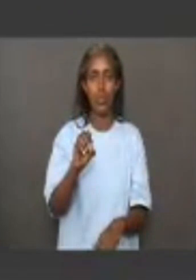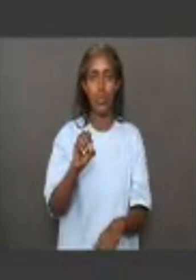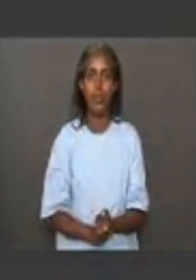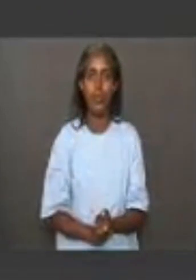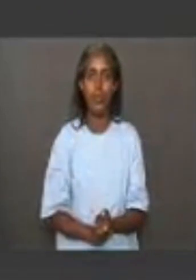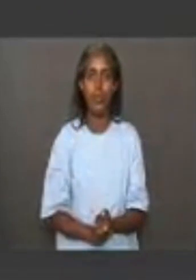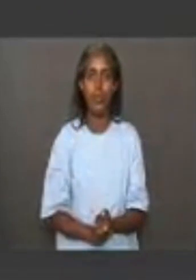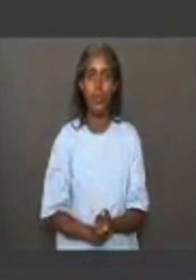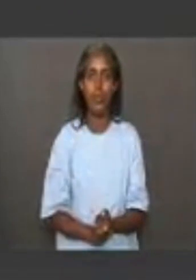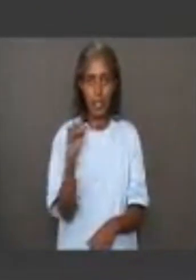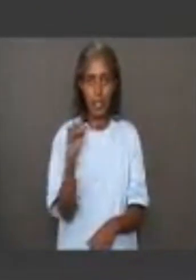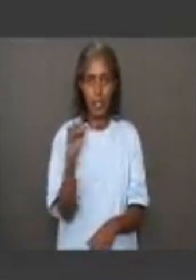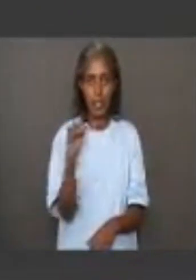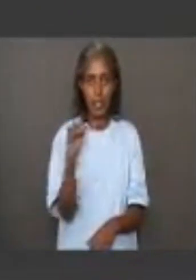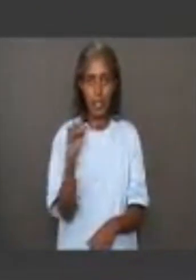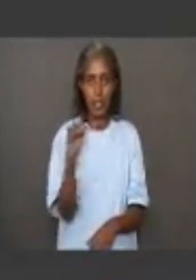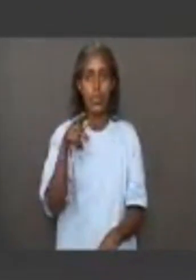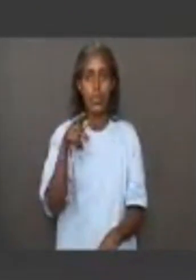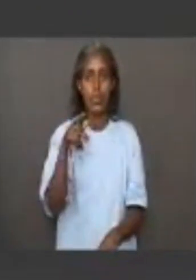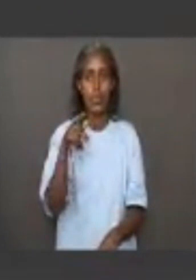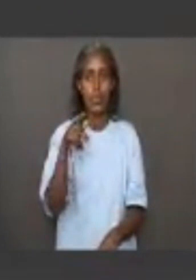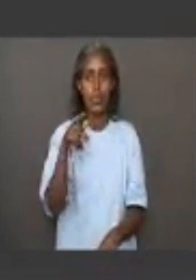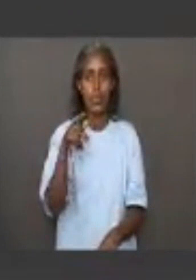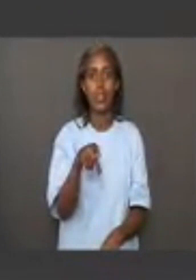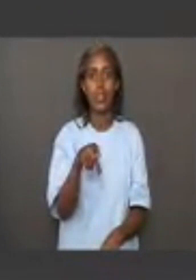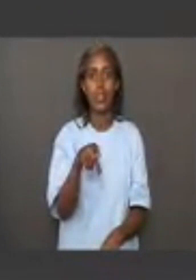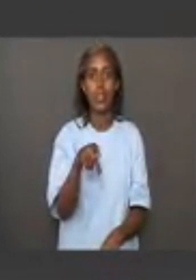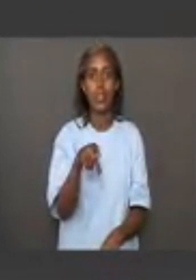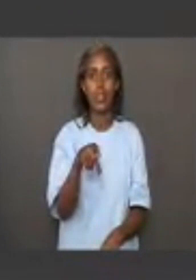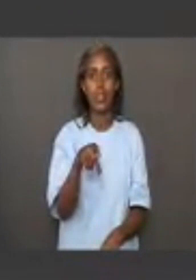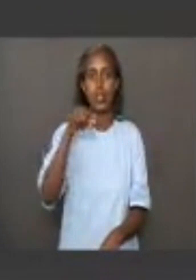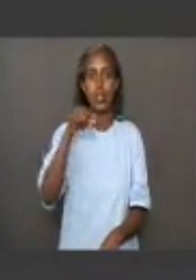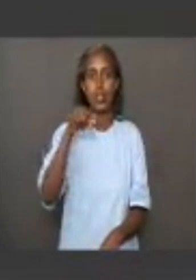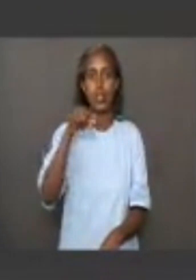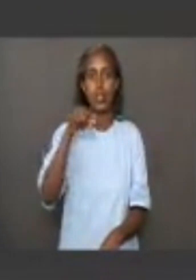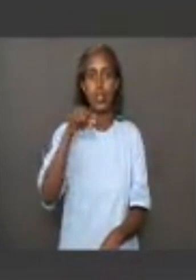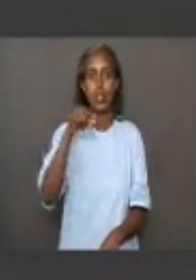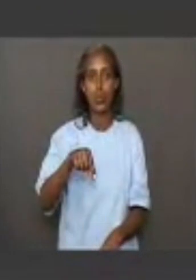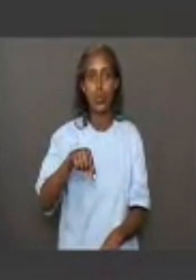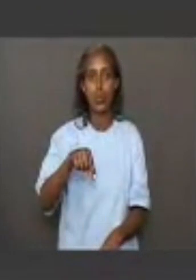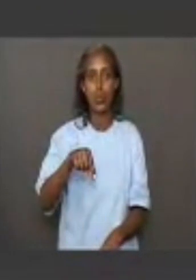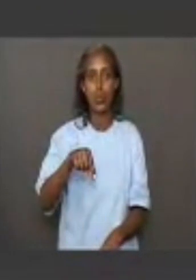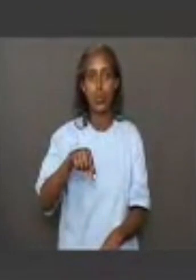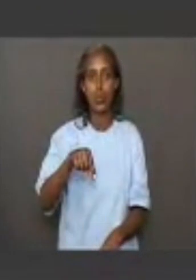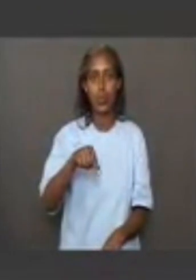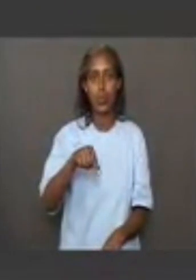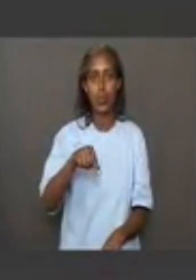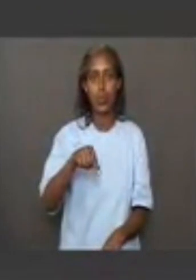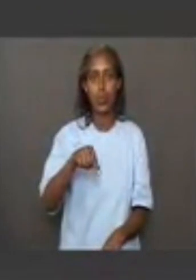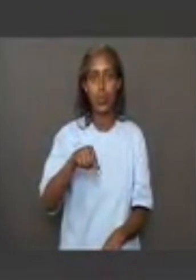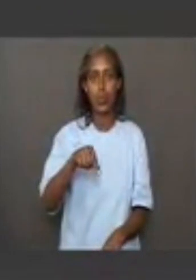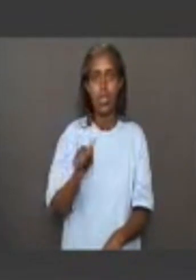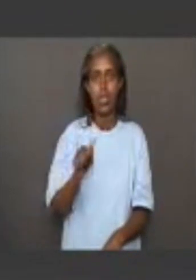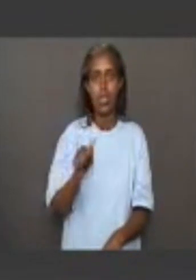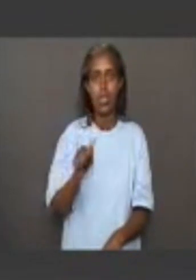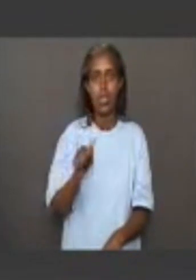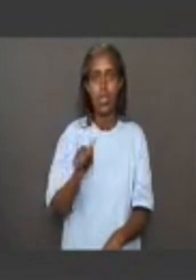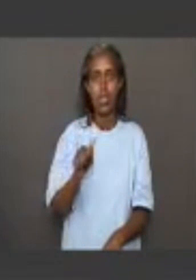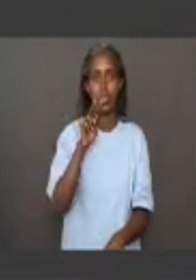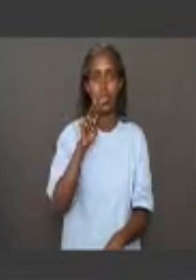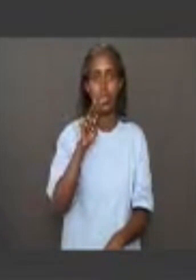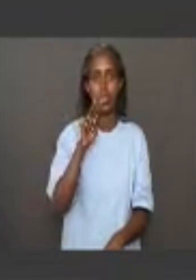and p and q are any two